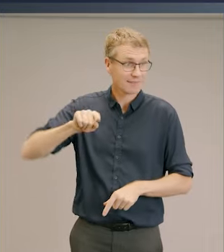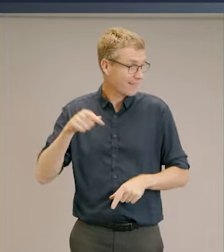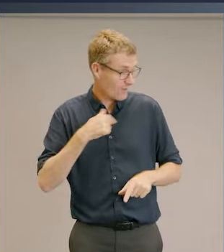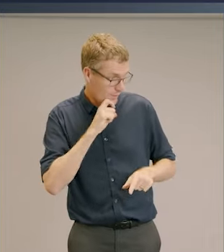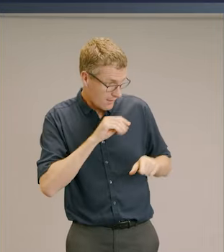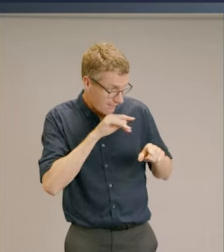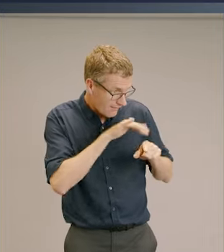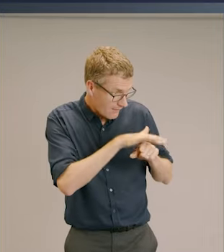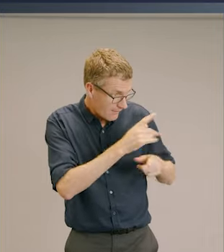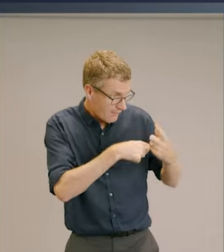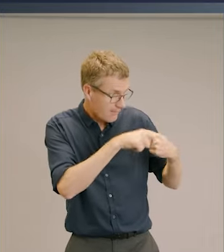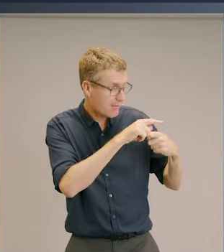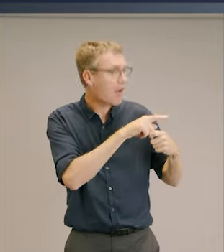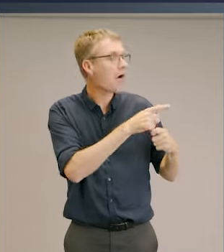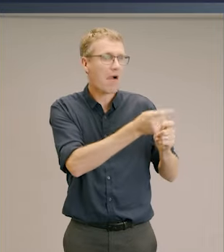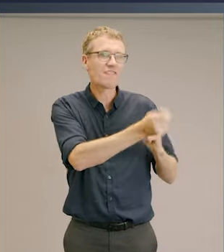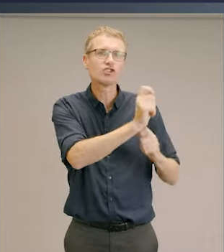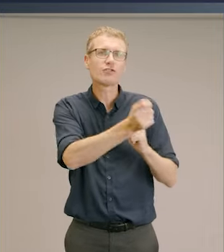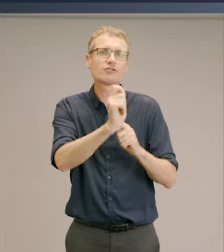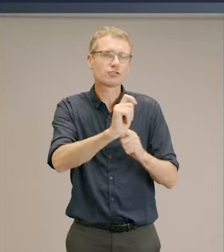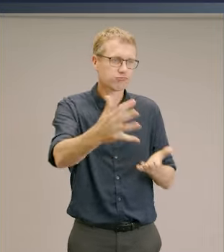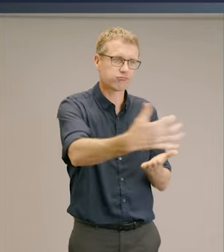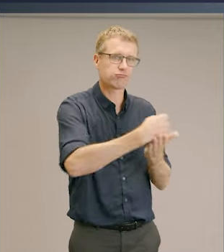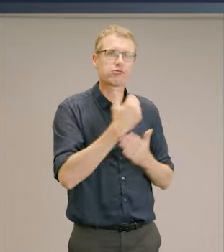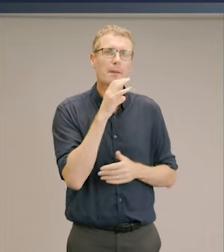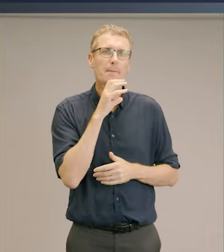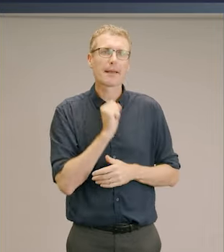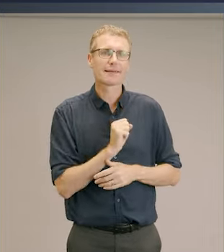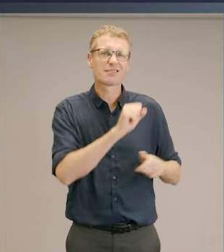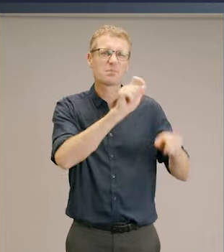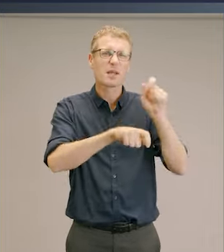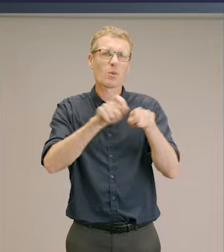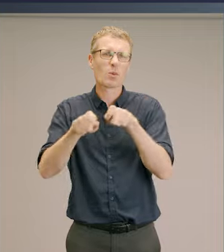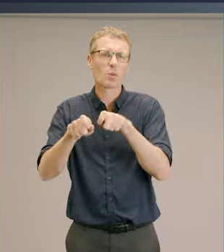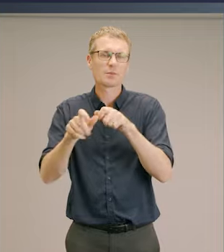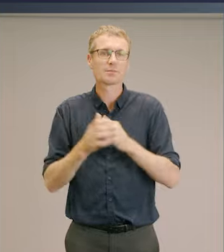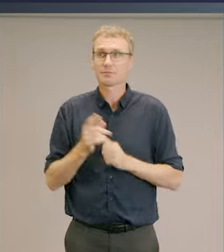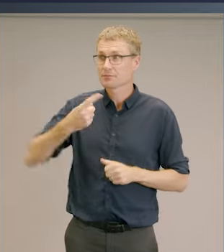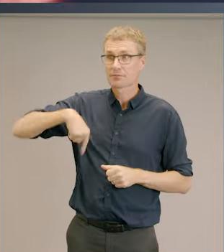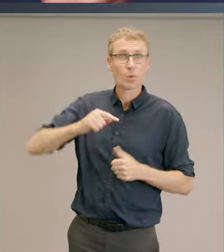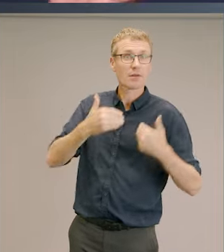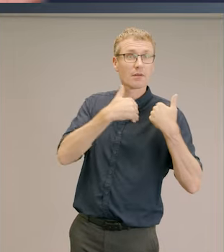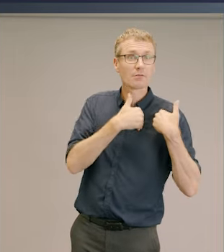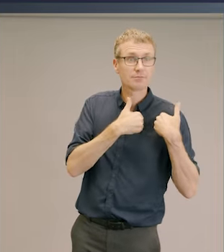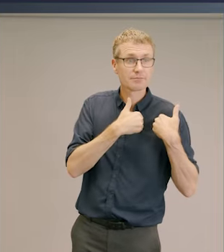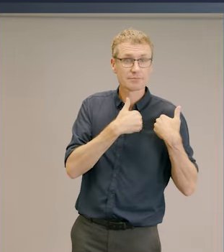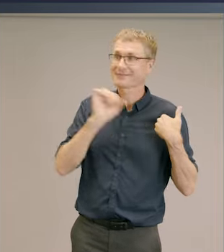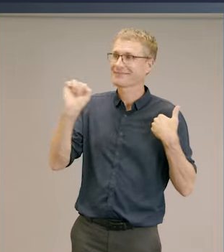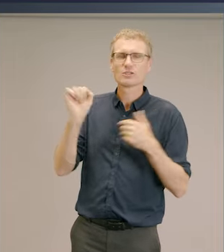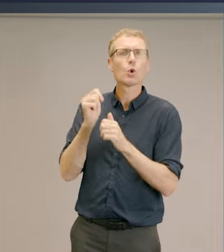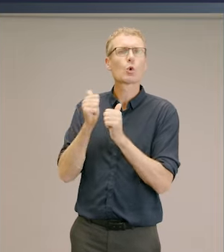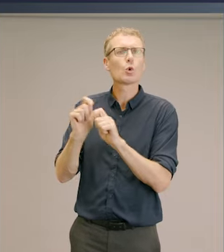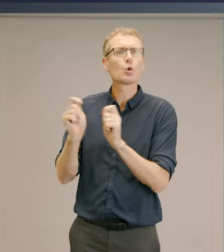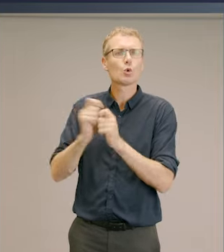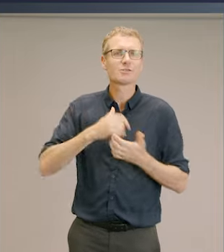spiritual guide. "I will make you fishers of men." Our purpose is to go out and to share the good news of